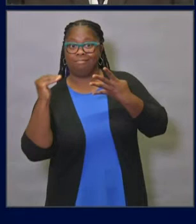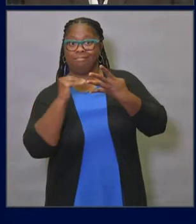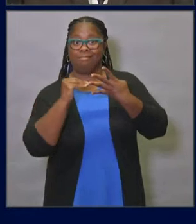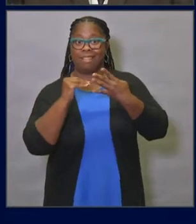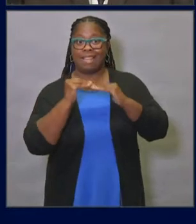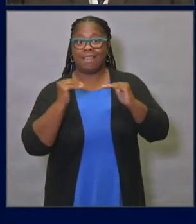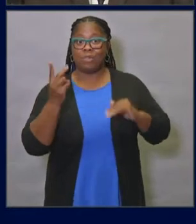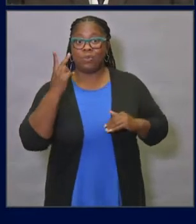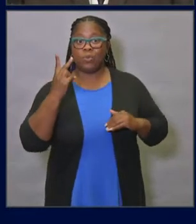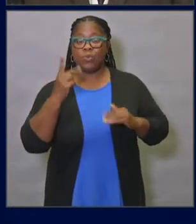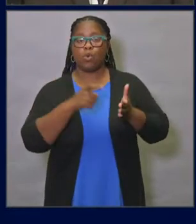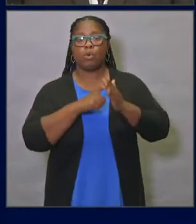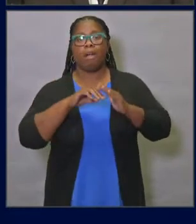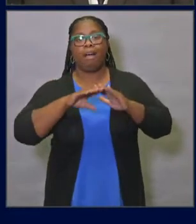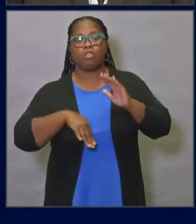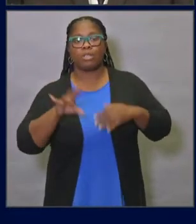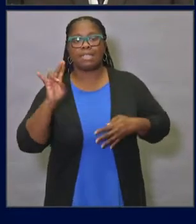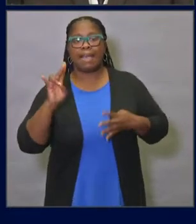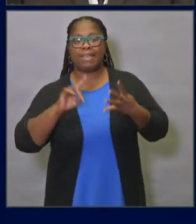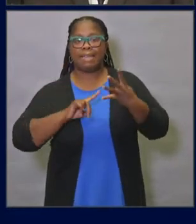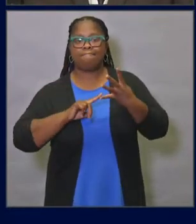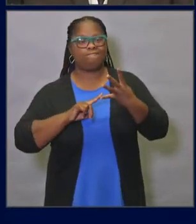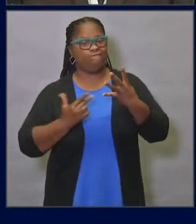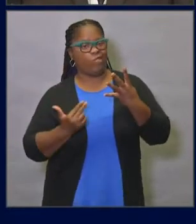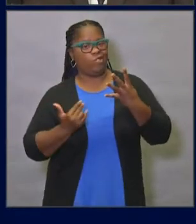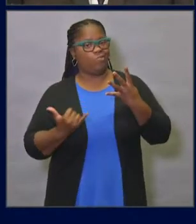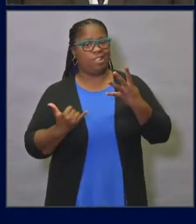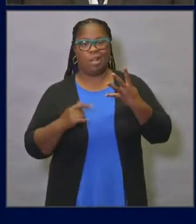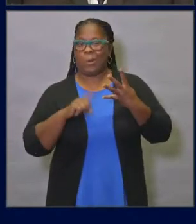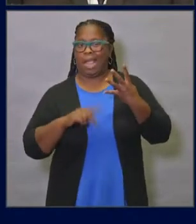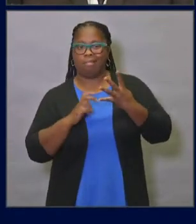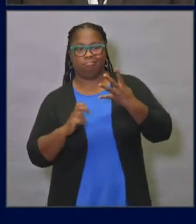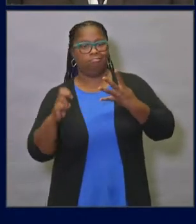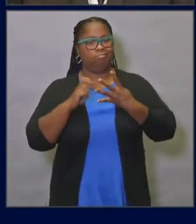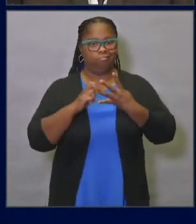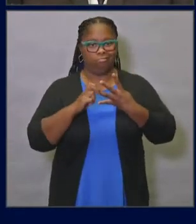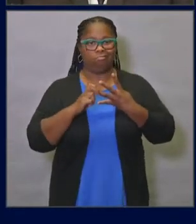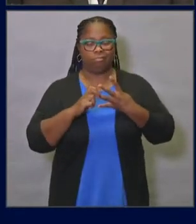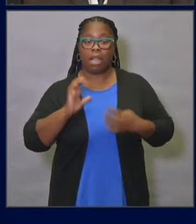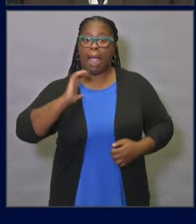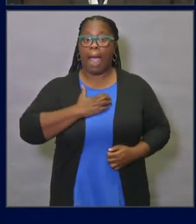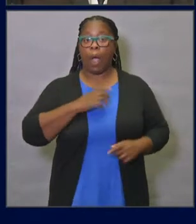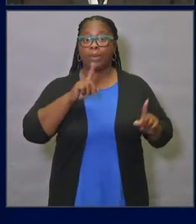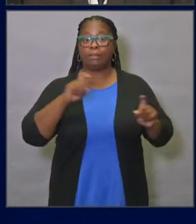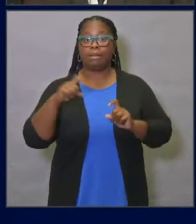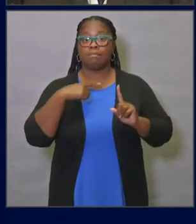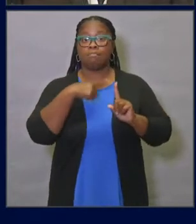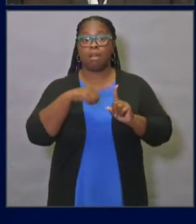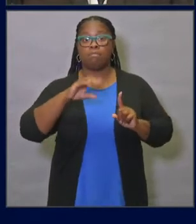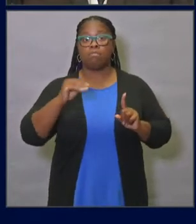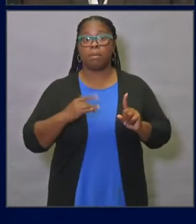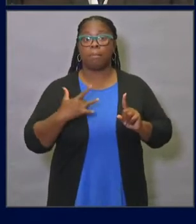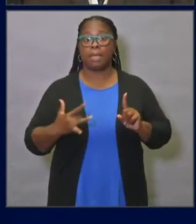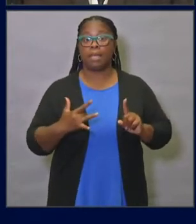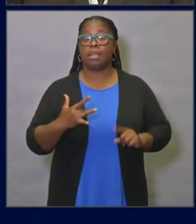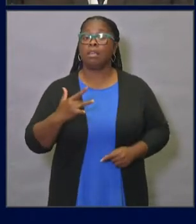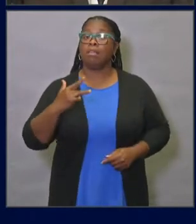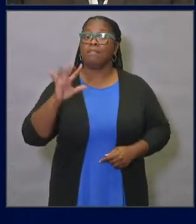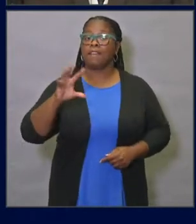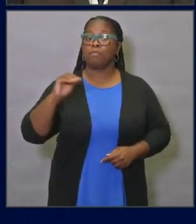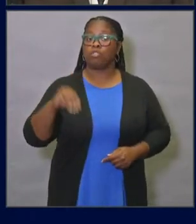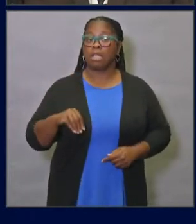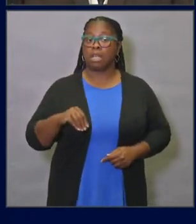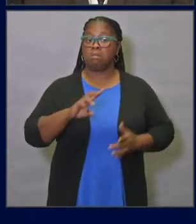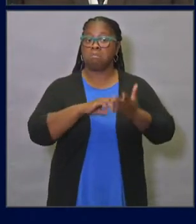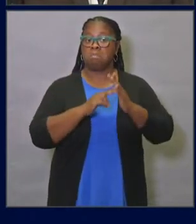100,000 population. And even though the county's current test positivity rate of 5% puts us in Tier 2, red, for this